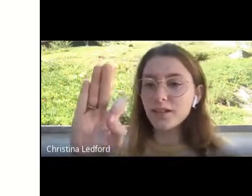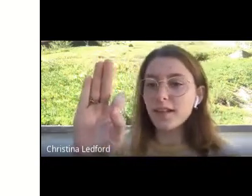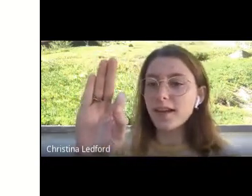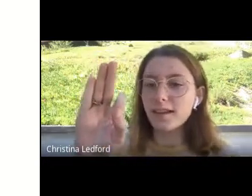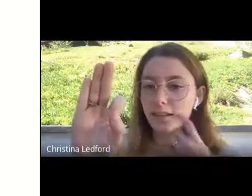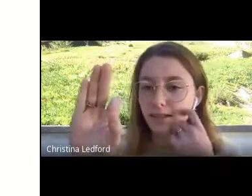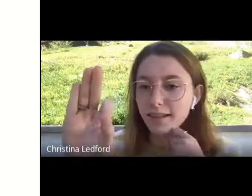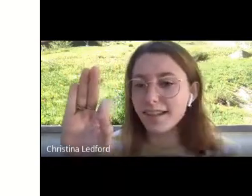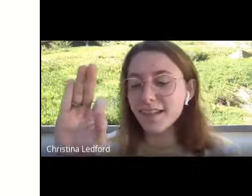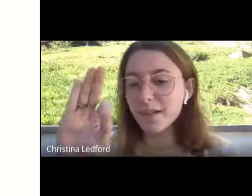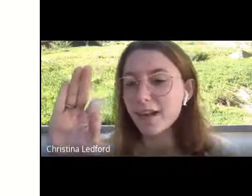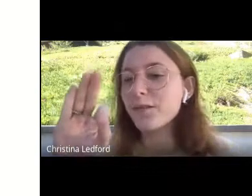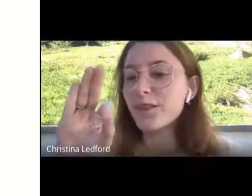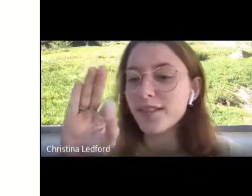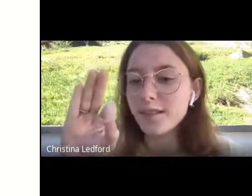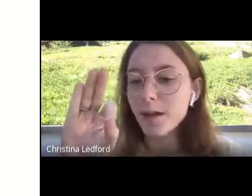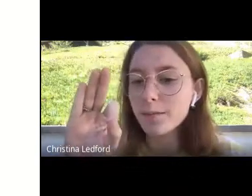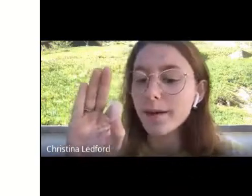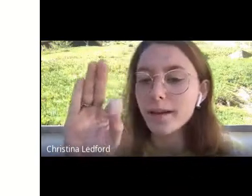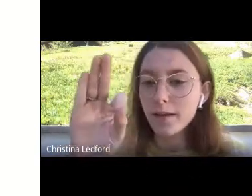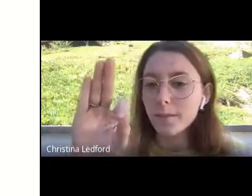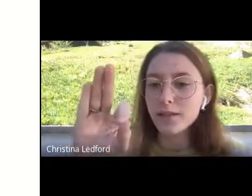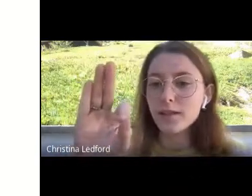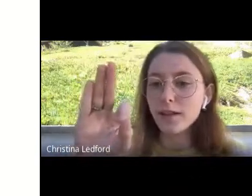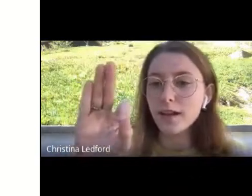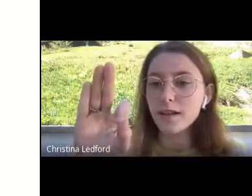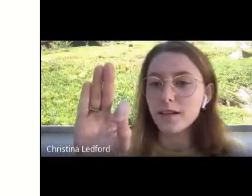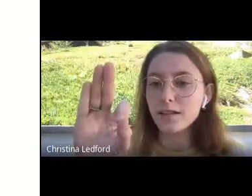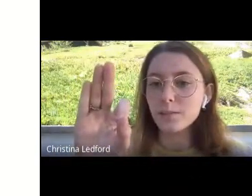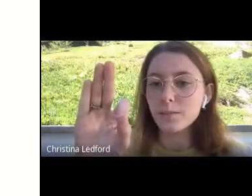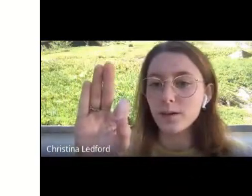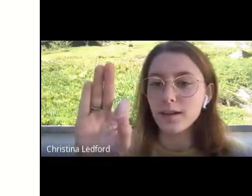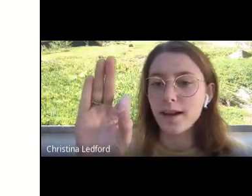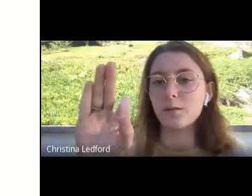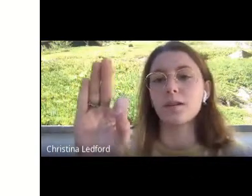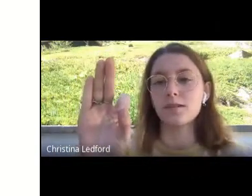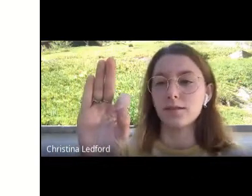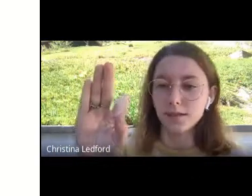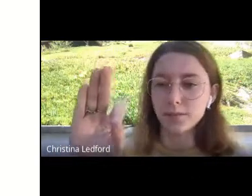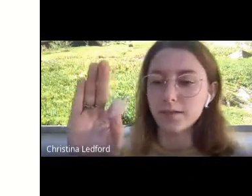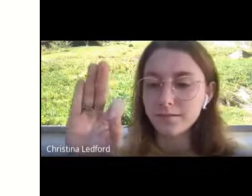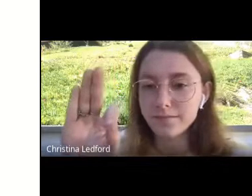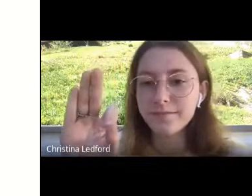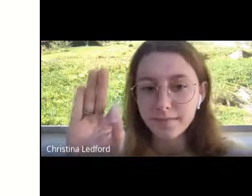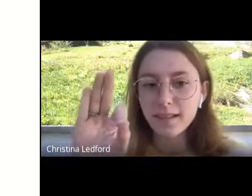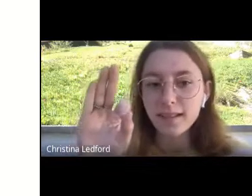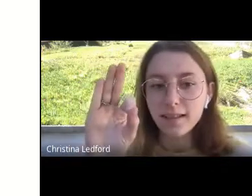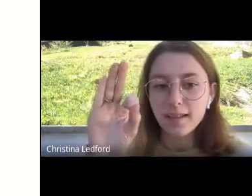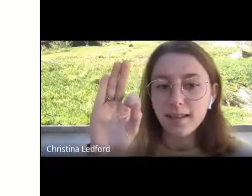Yeah, and make sure that, like, it can be kind of confusing sometimes, but make sure that your hand is pointed outwards for this